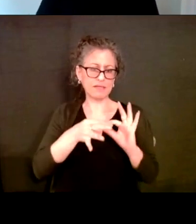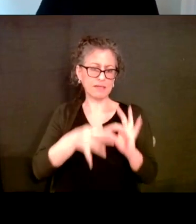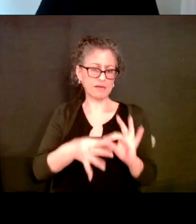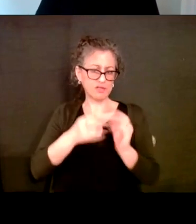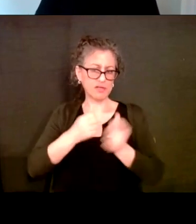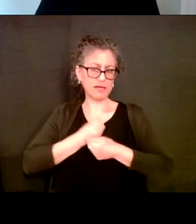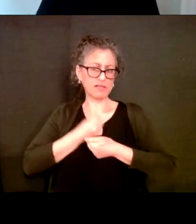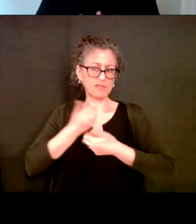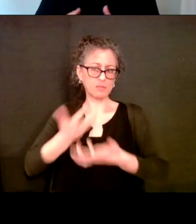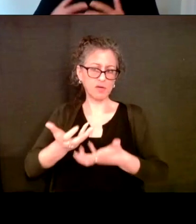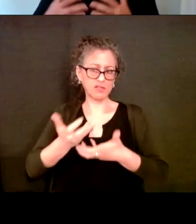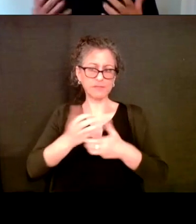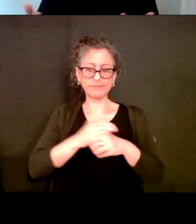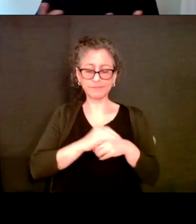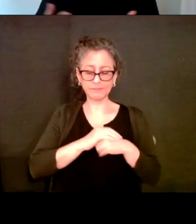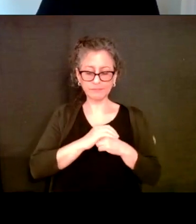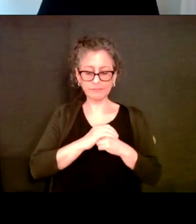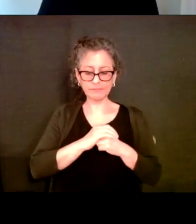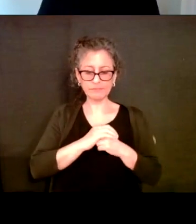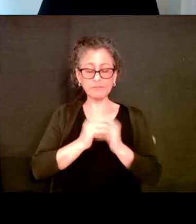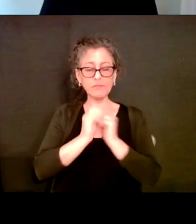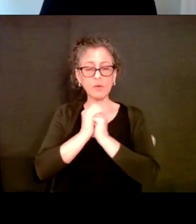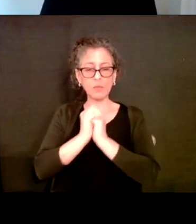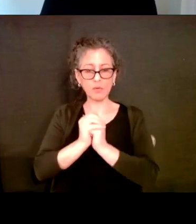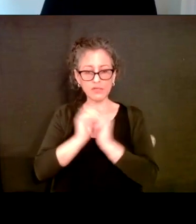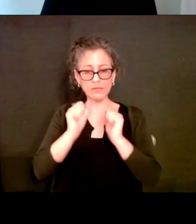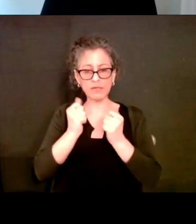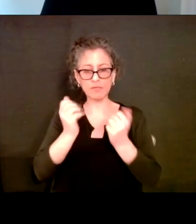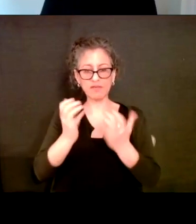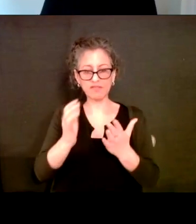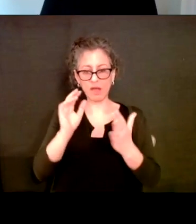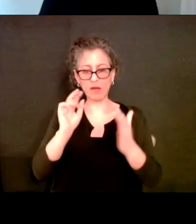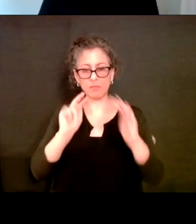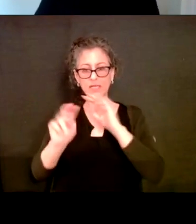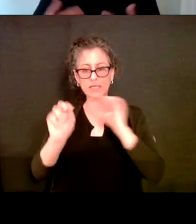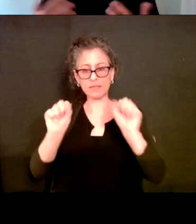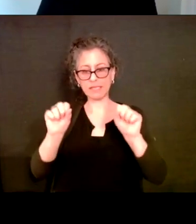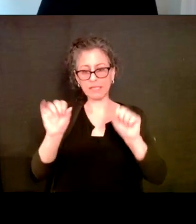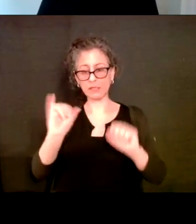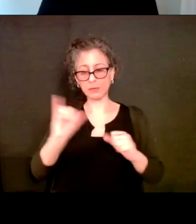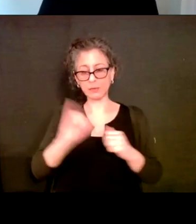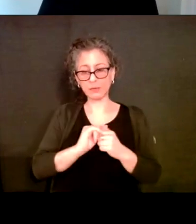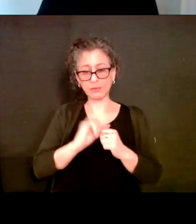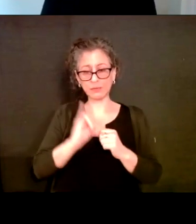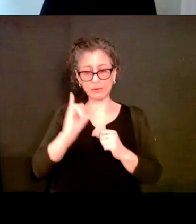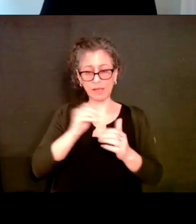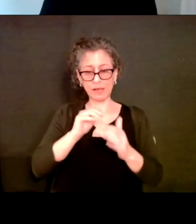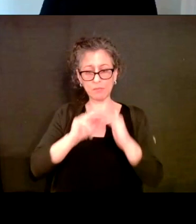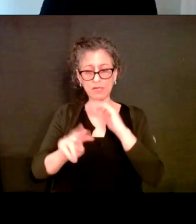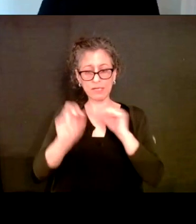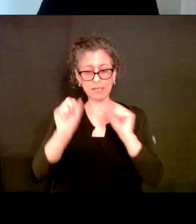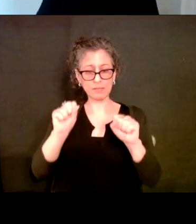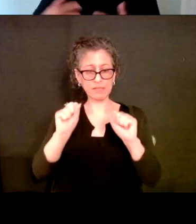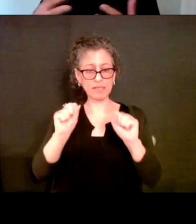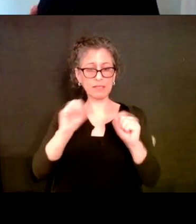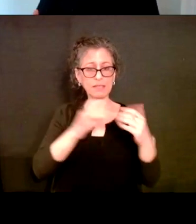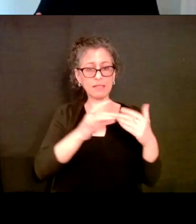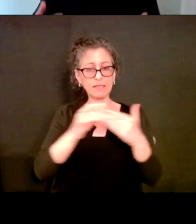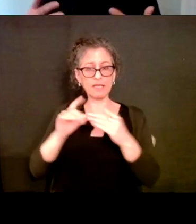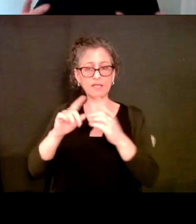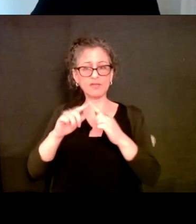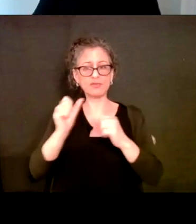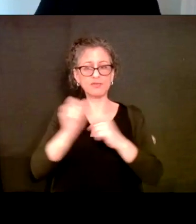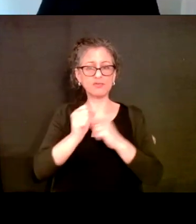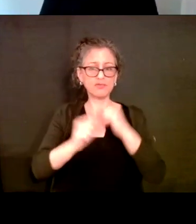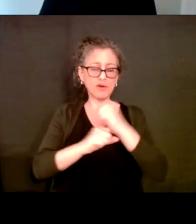expression. And worship can also provide a sense of predictability. And what does predictability lend to? A sense of structure